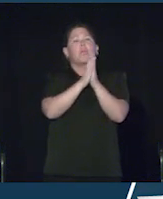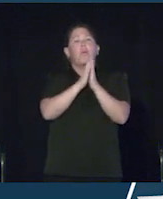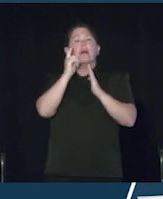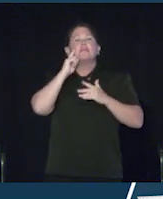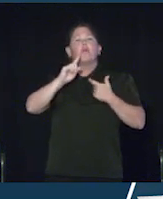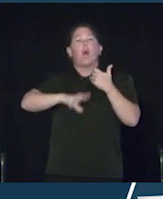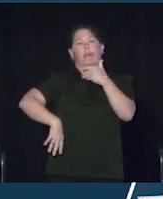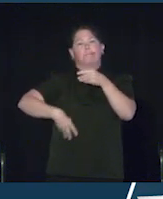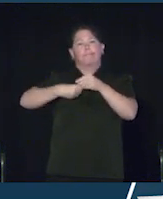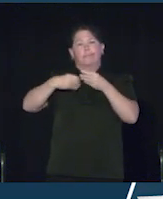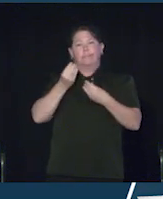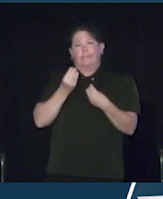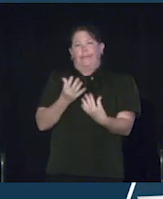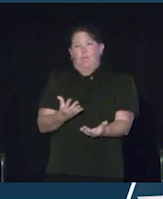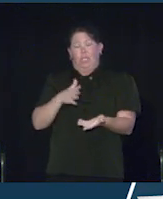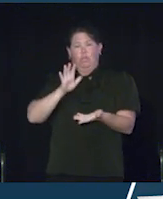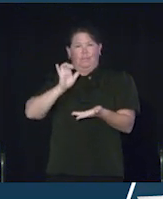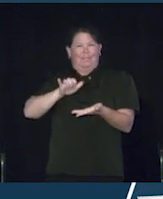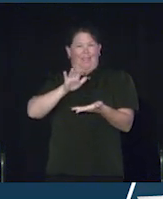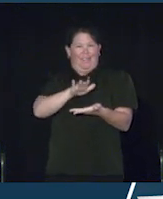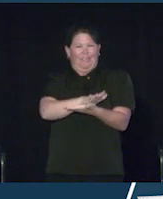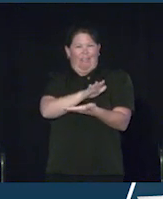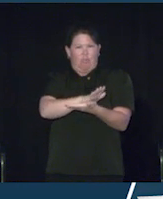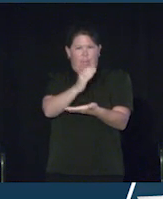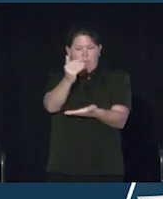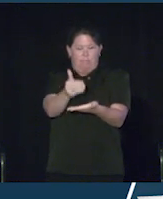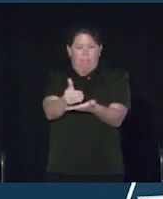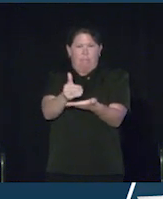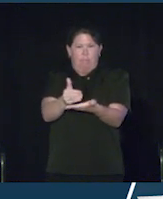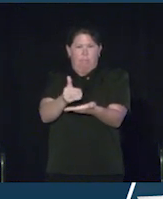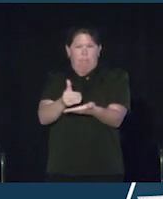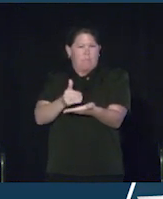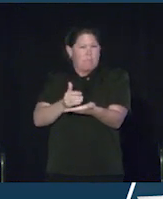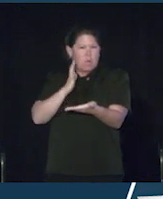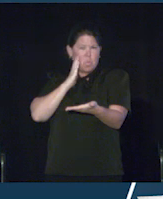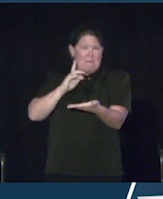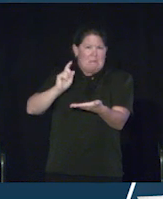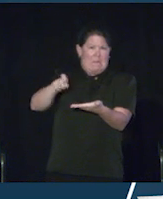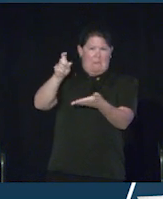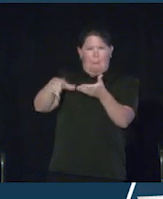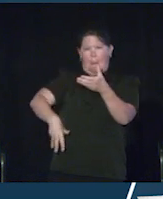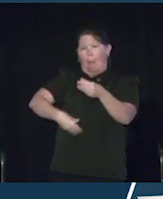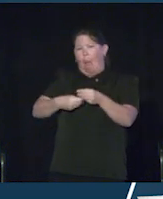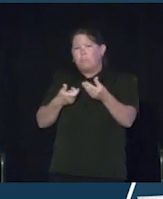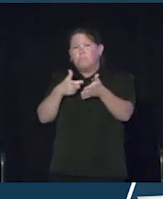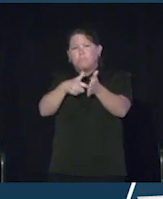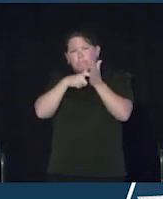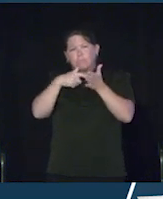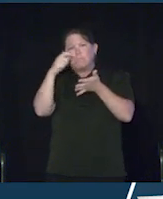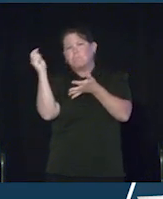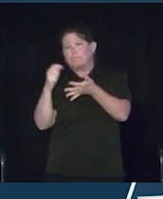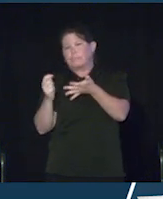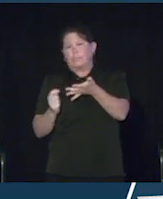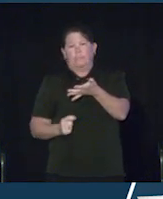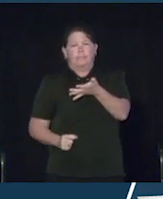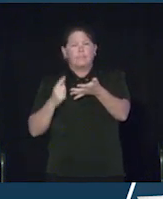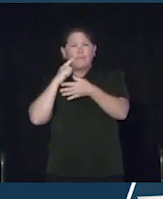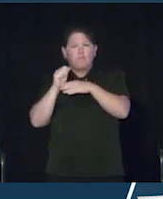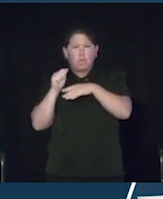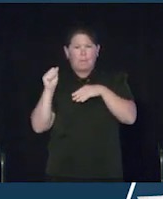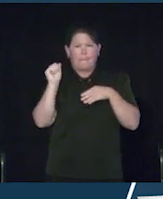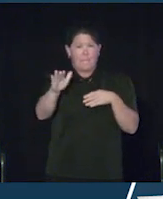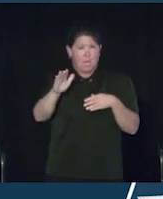information, and that document will detail everything that you need to submit in order for us to